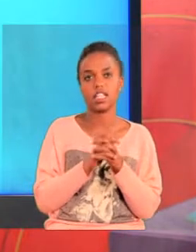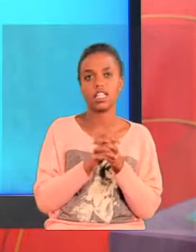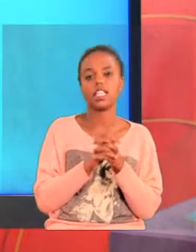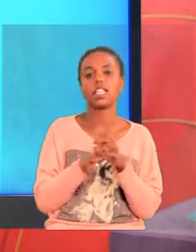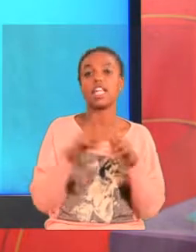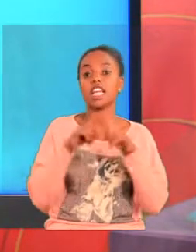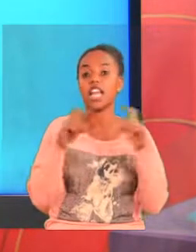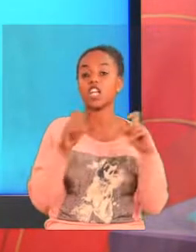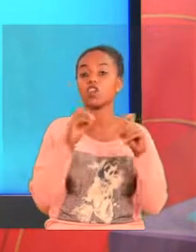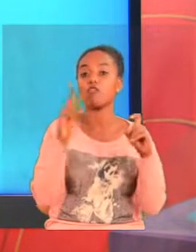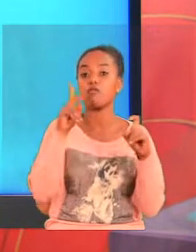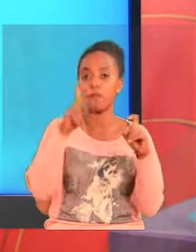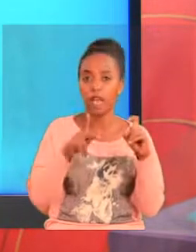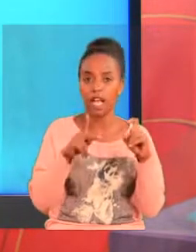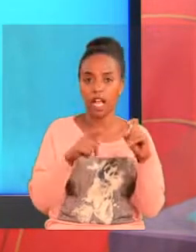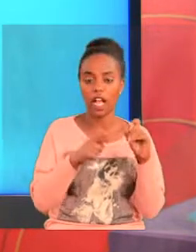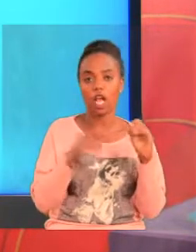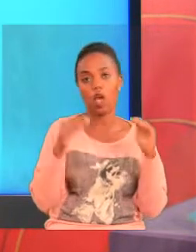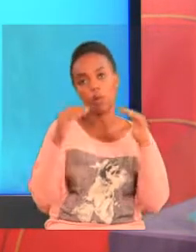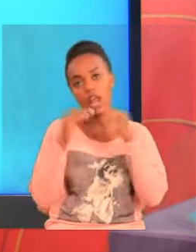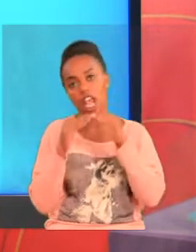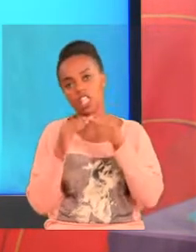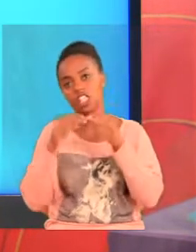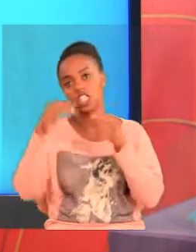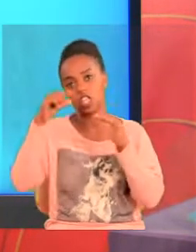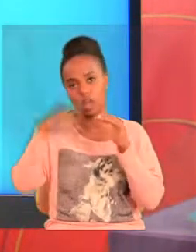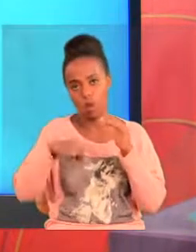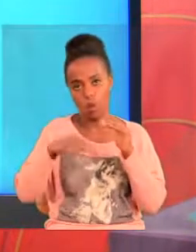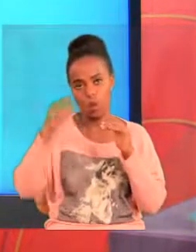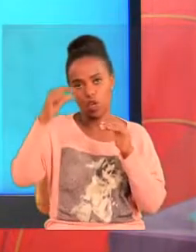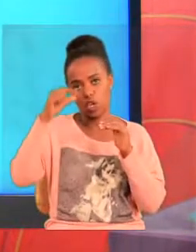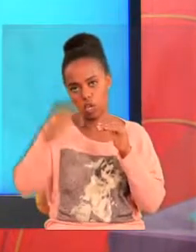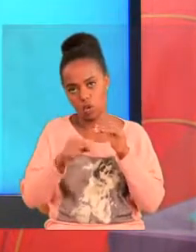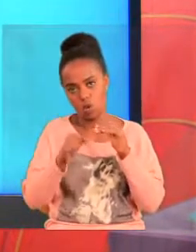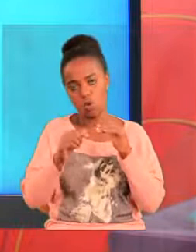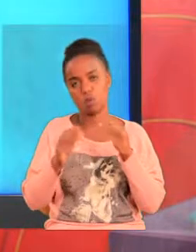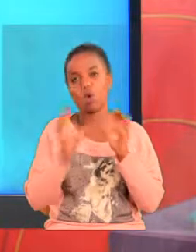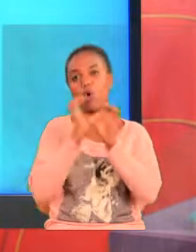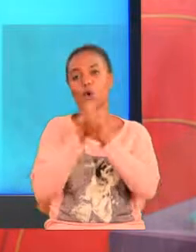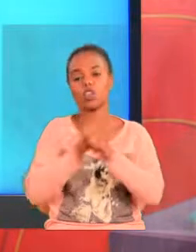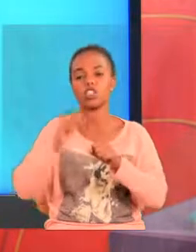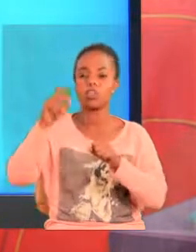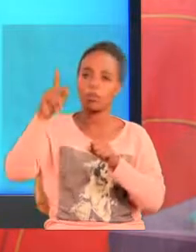P implies Q. Q gives the conclusion P.